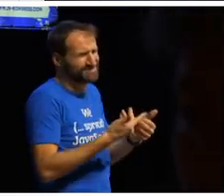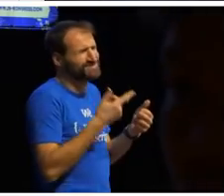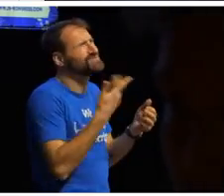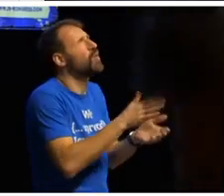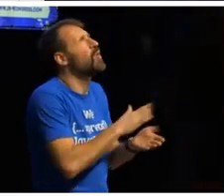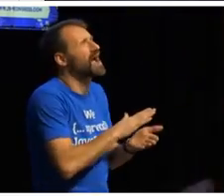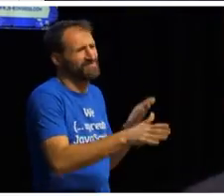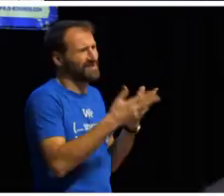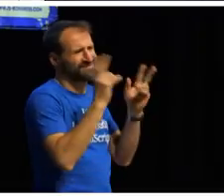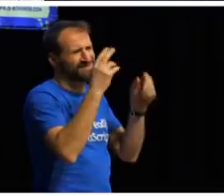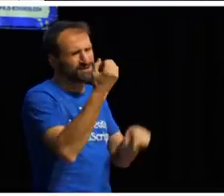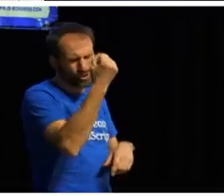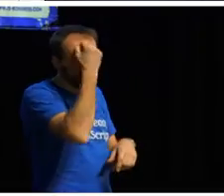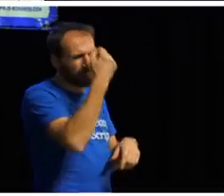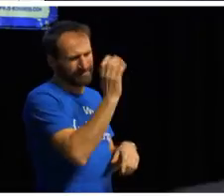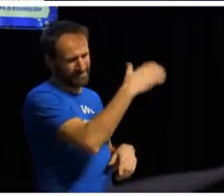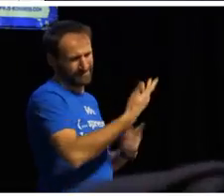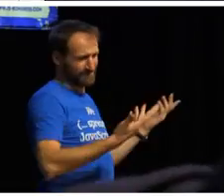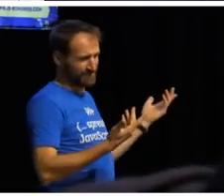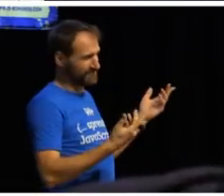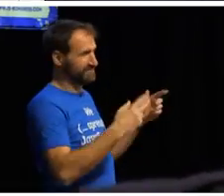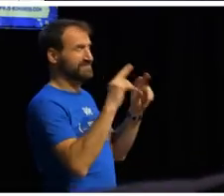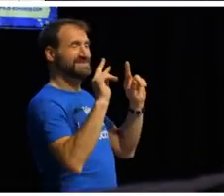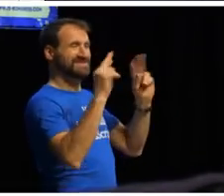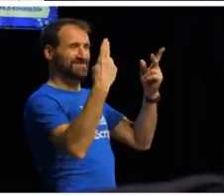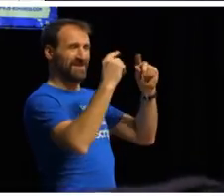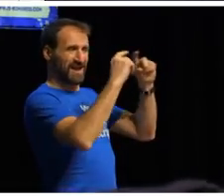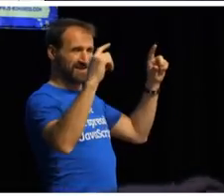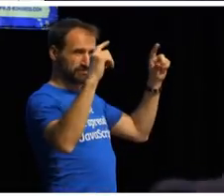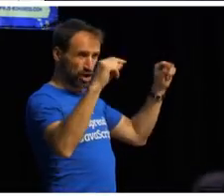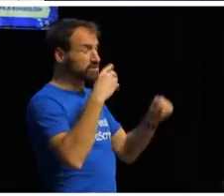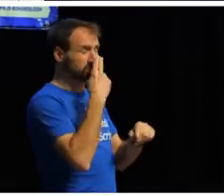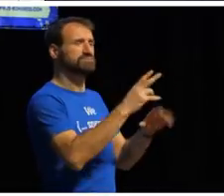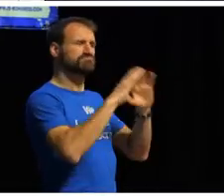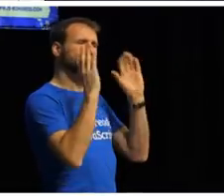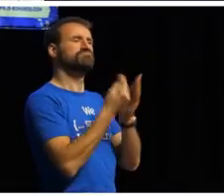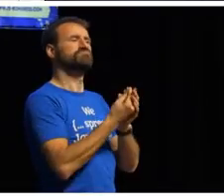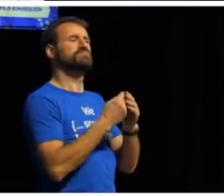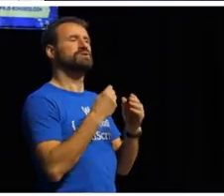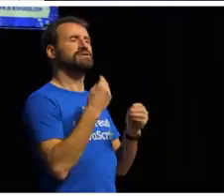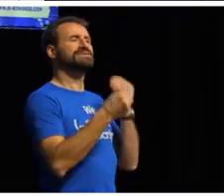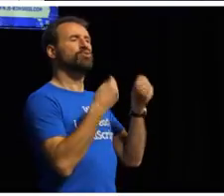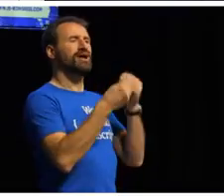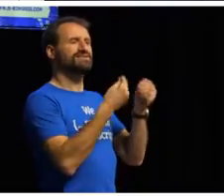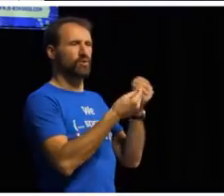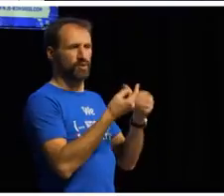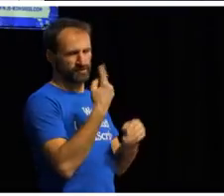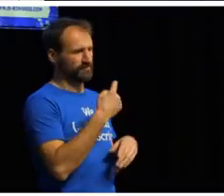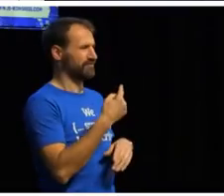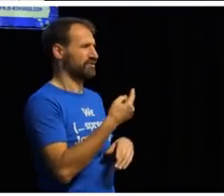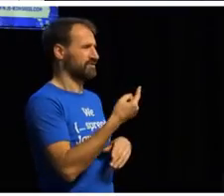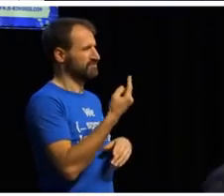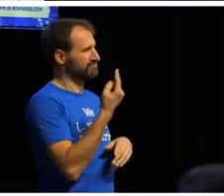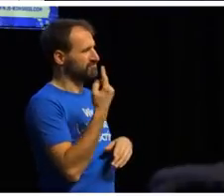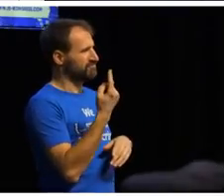mean, in box two, you see the complete simulation of a perceptron. It's naive. You probably won't do